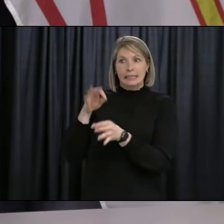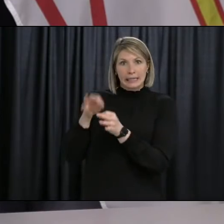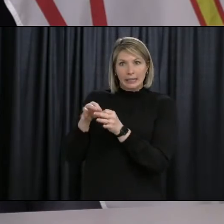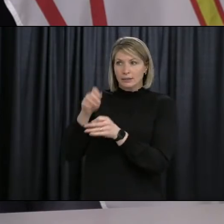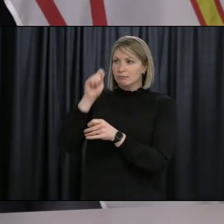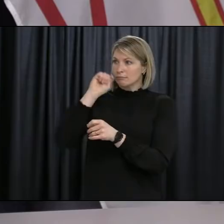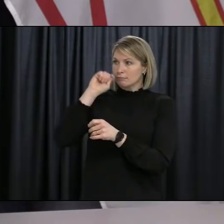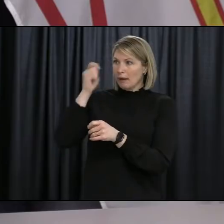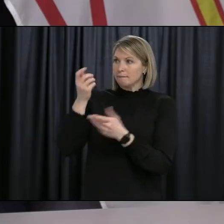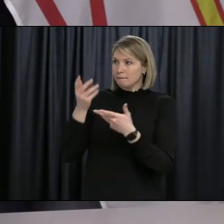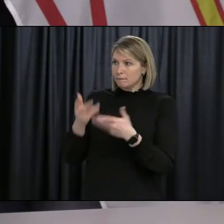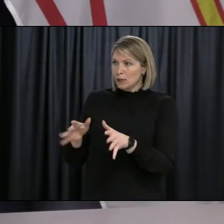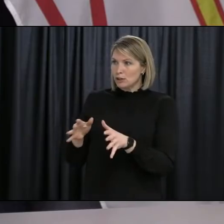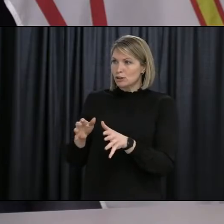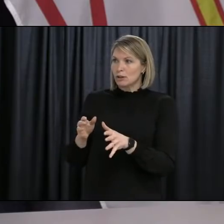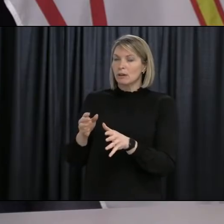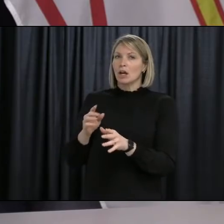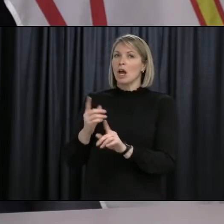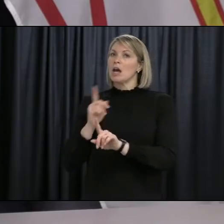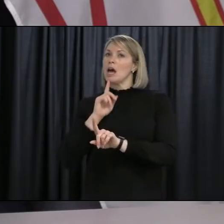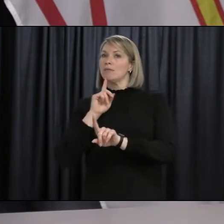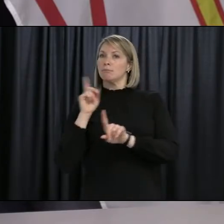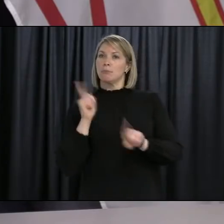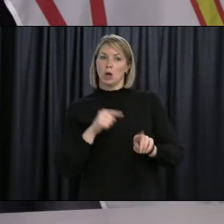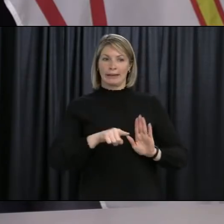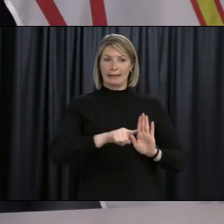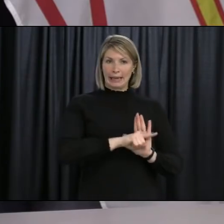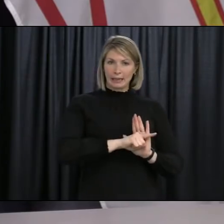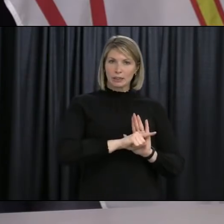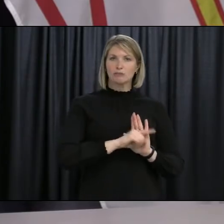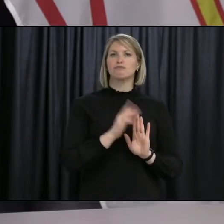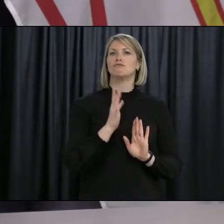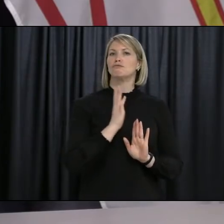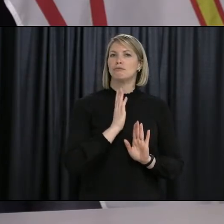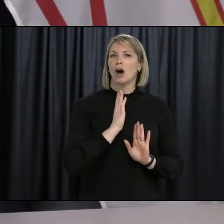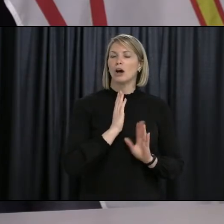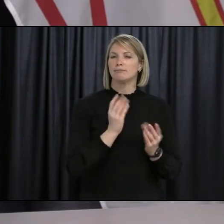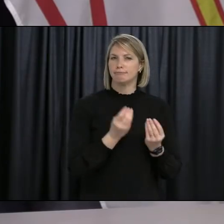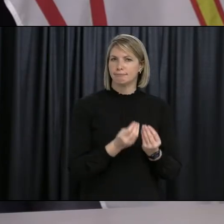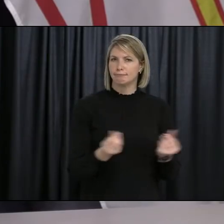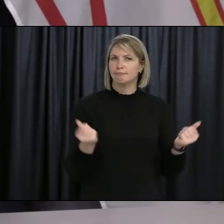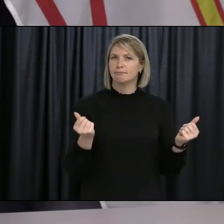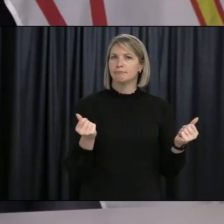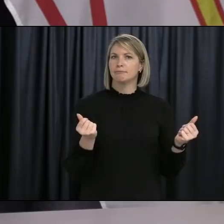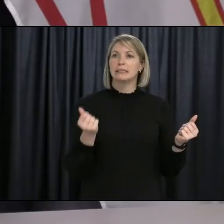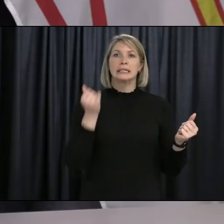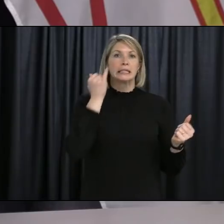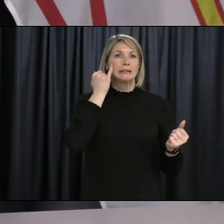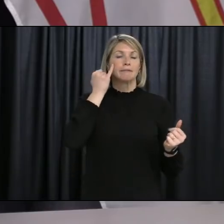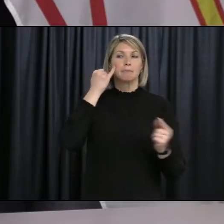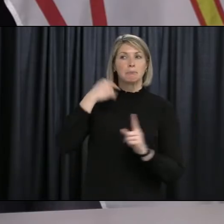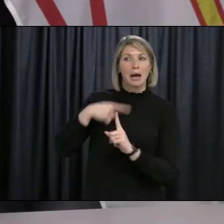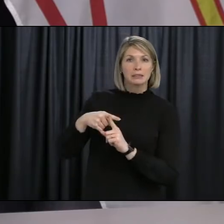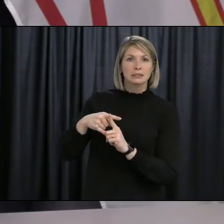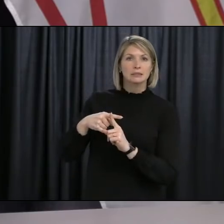symptoms resolve. If you're positive, of course, public health will contact you and will advise you of how you have to